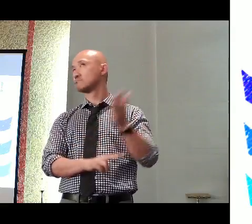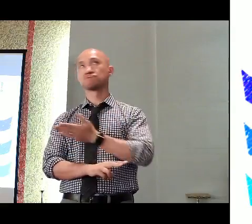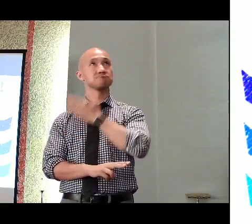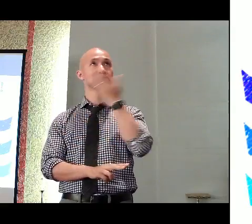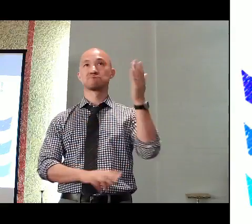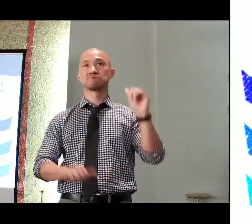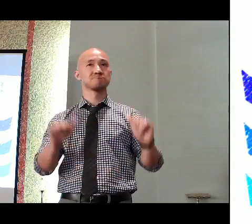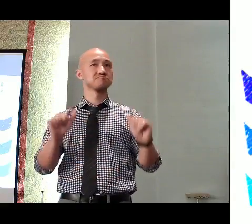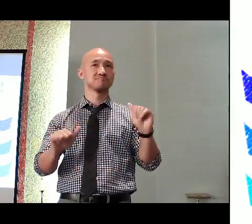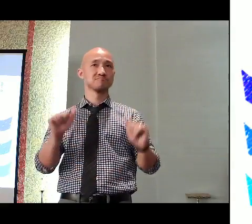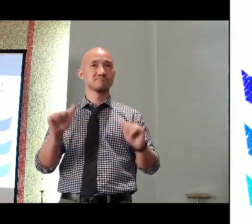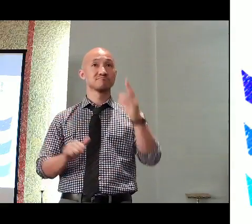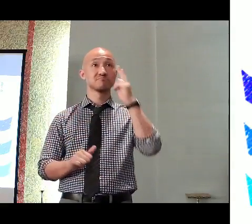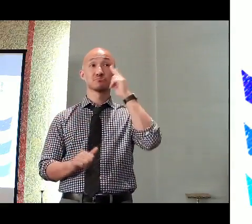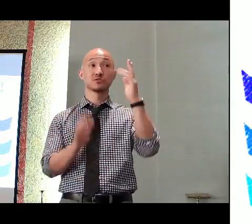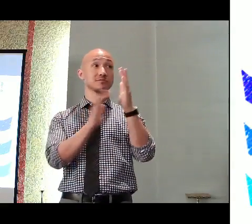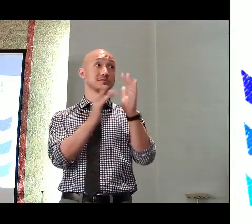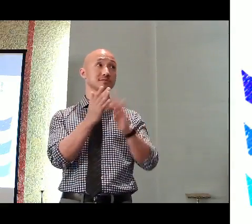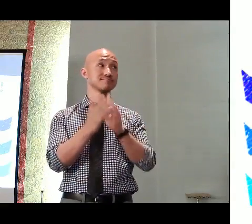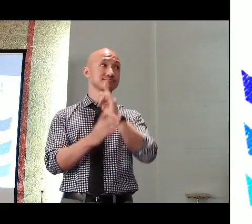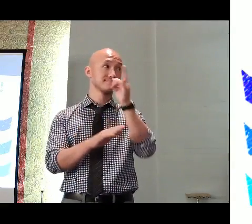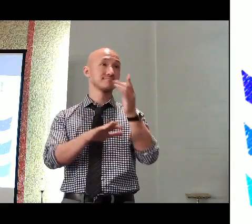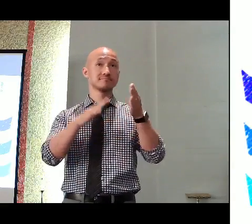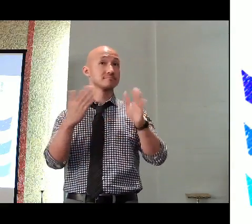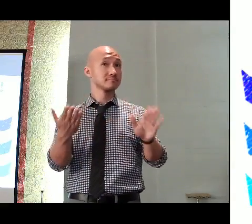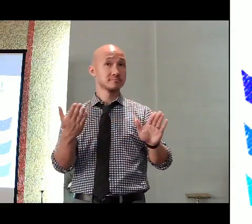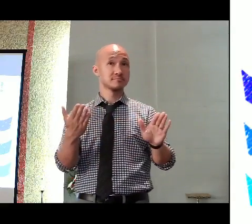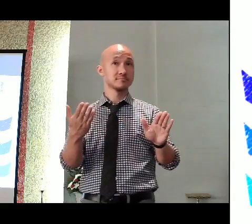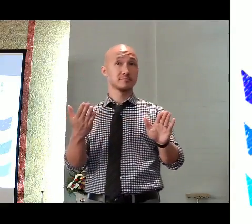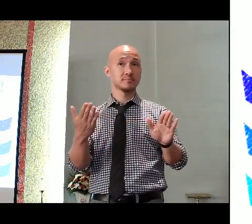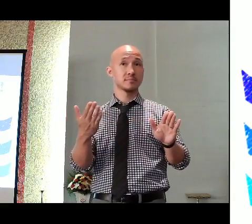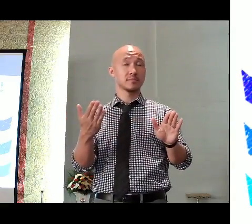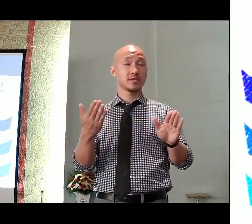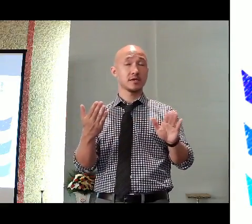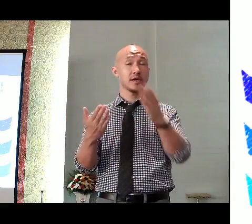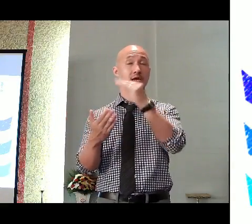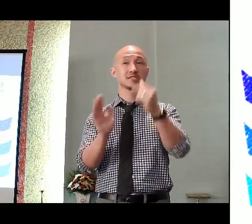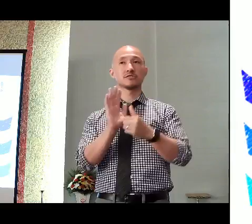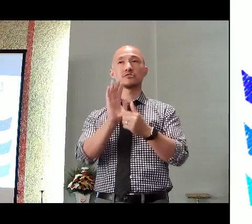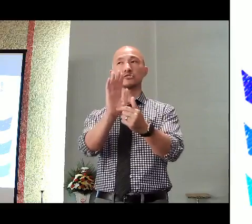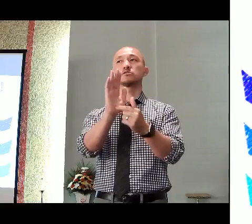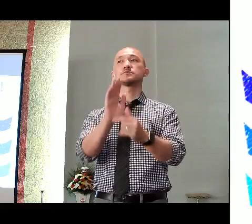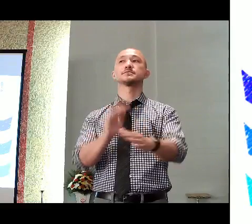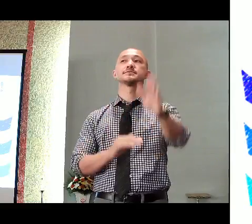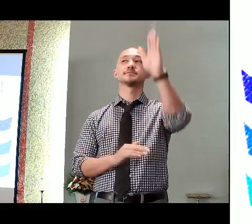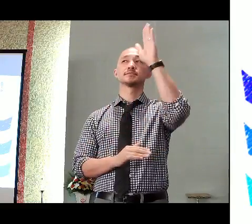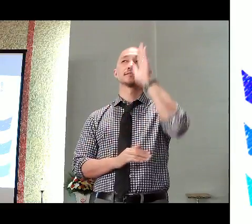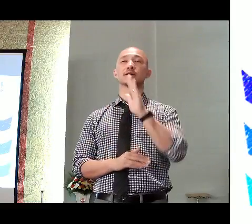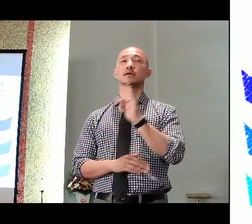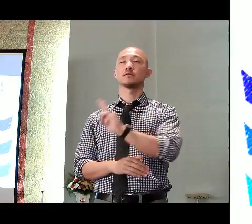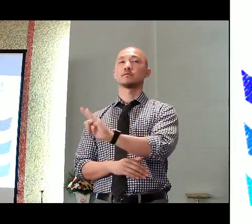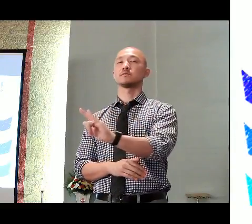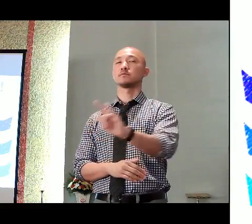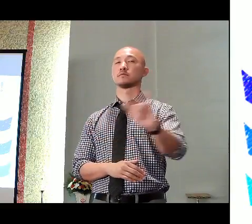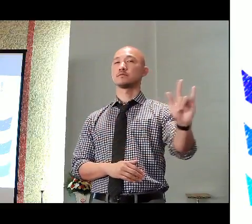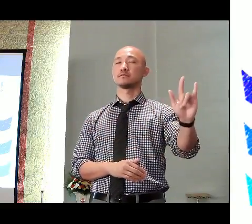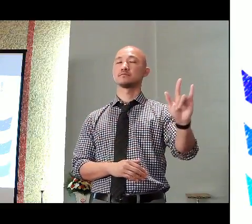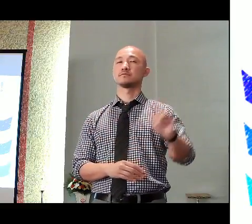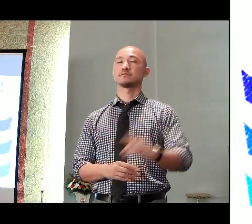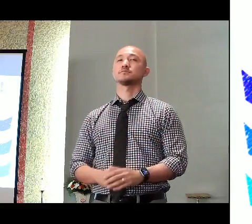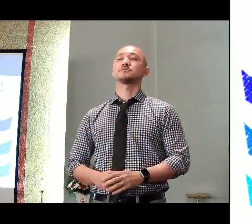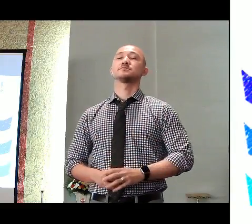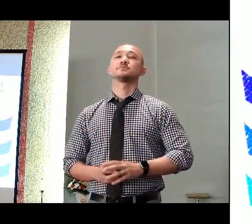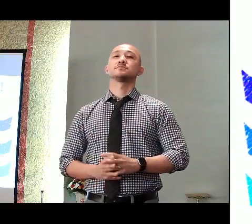desire is not to be heavy-handed with us, but to show us grace. He who is the head